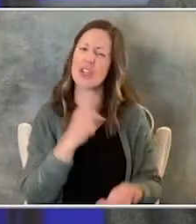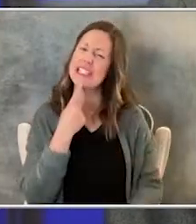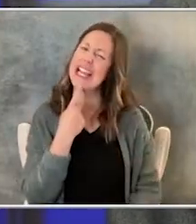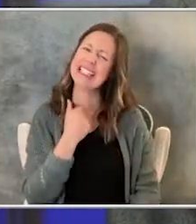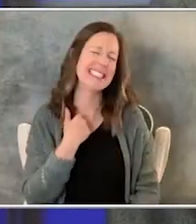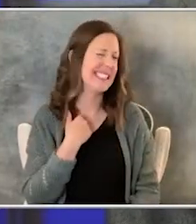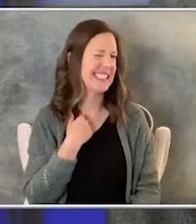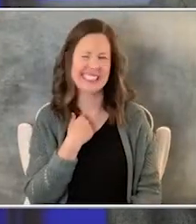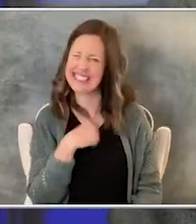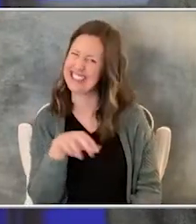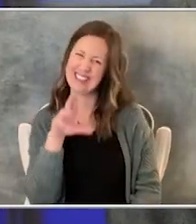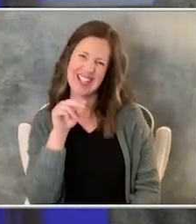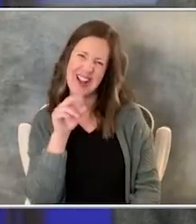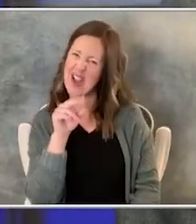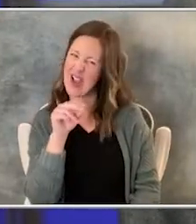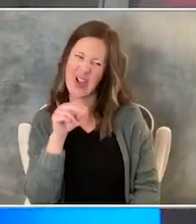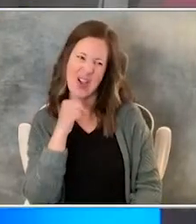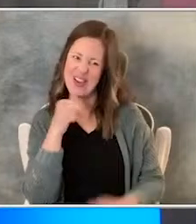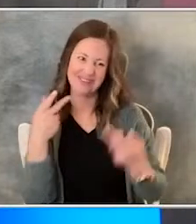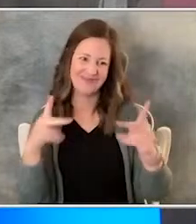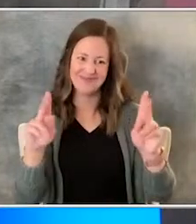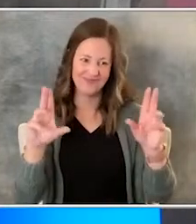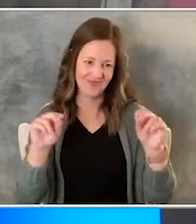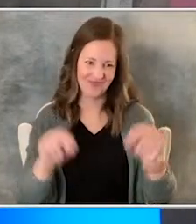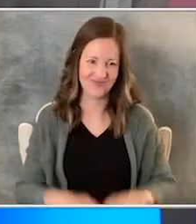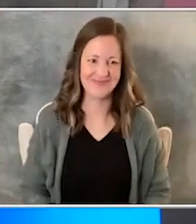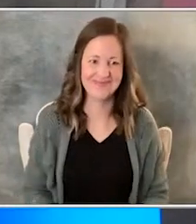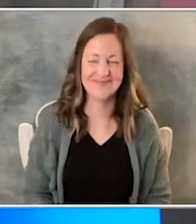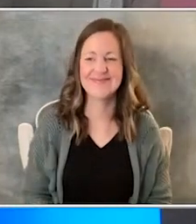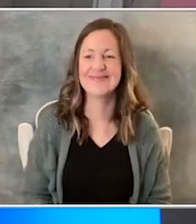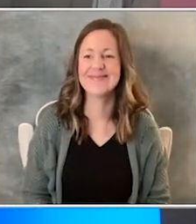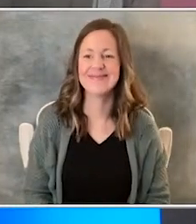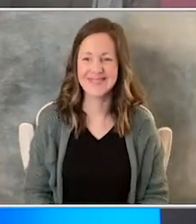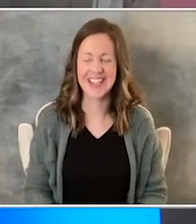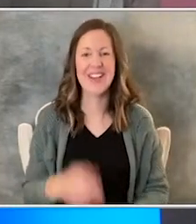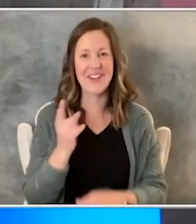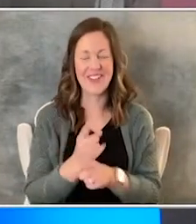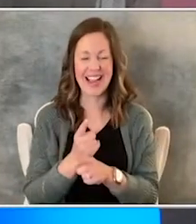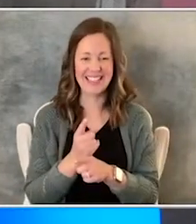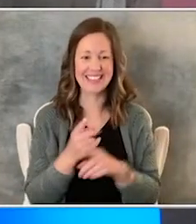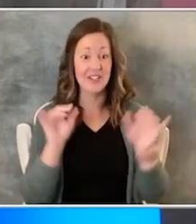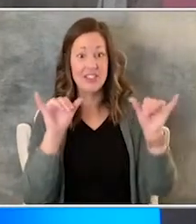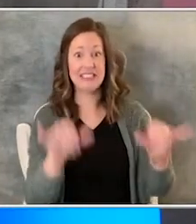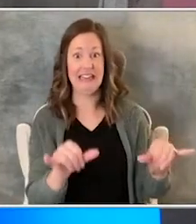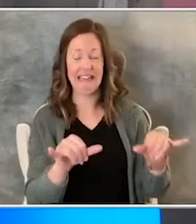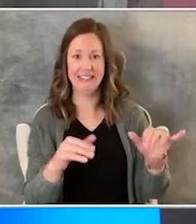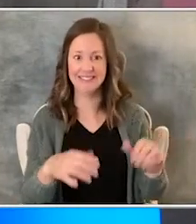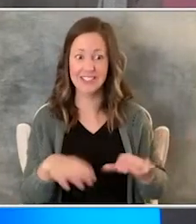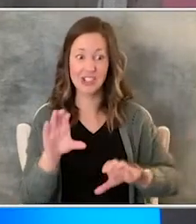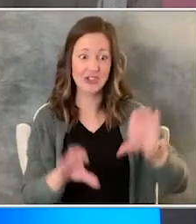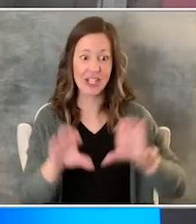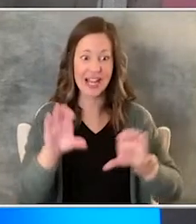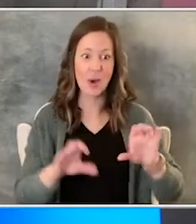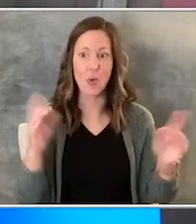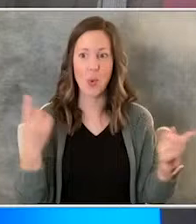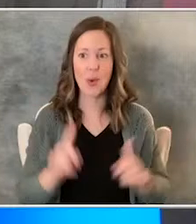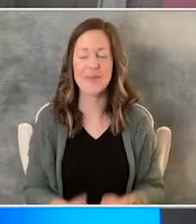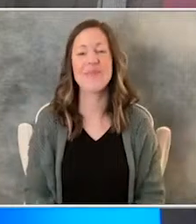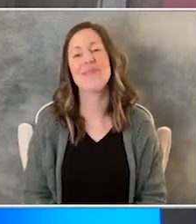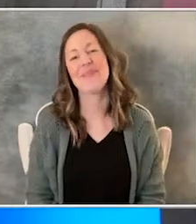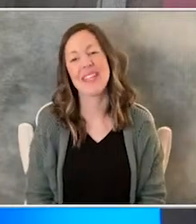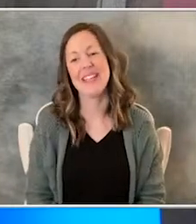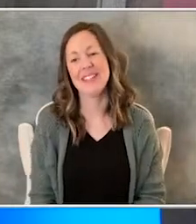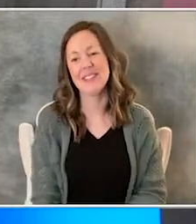work through? They can grow fairly fast. Some of them are probably there in a microscopic level or very tiny, tiny vessels, but they'll enlarge,